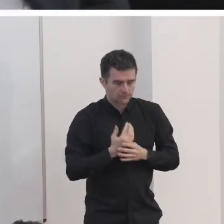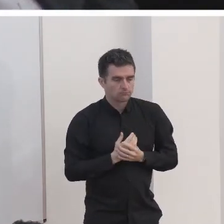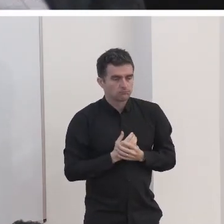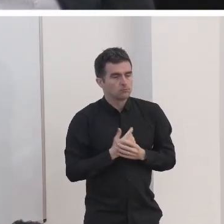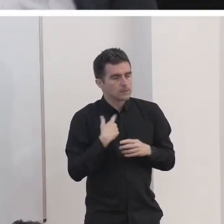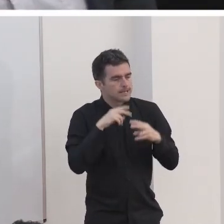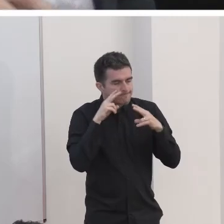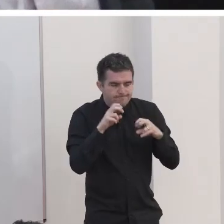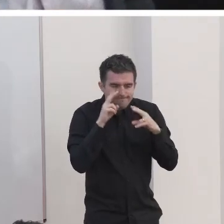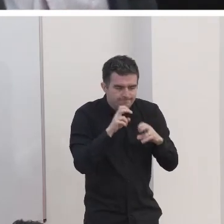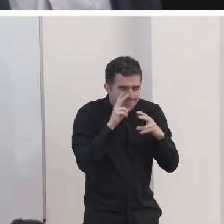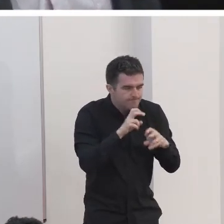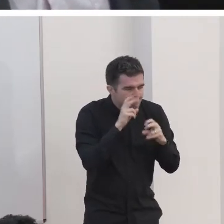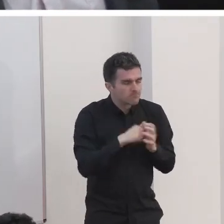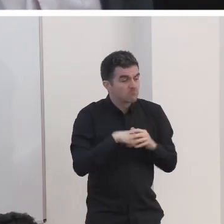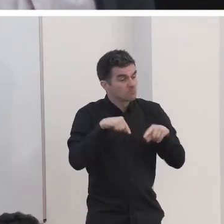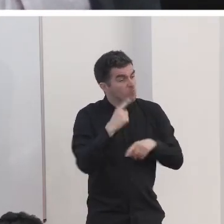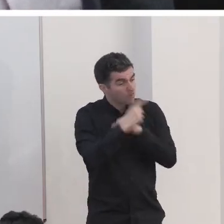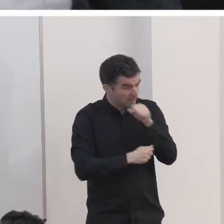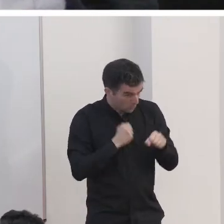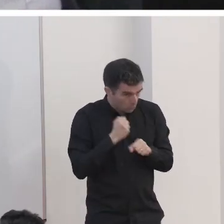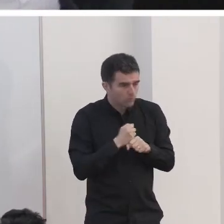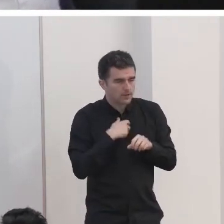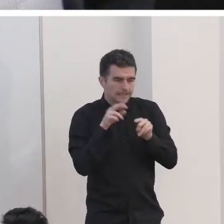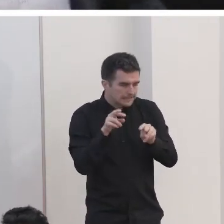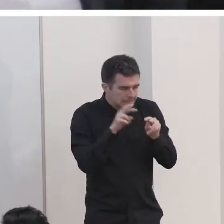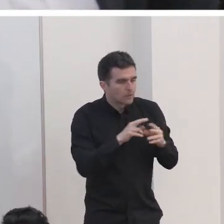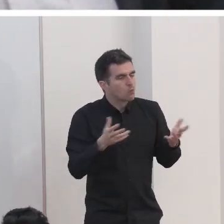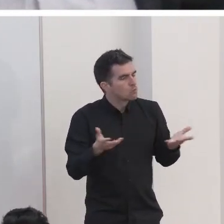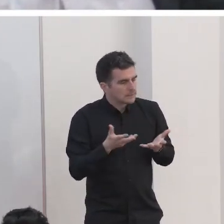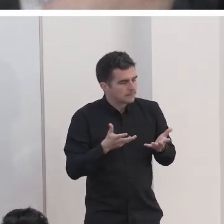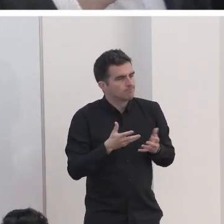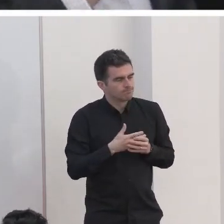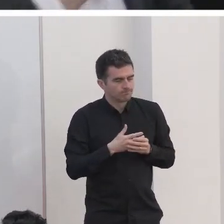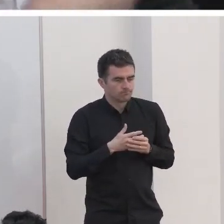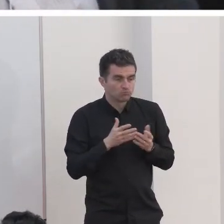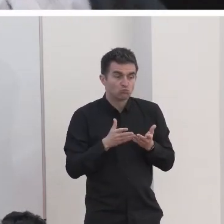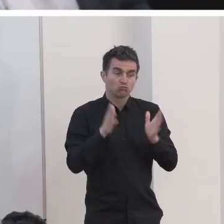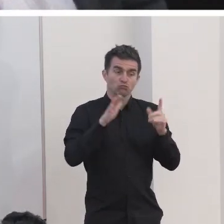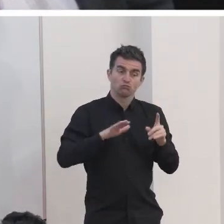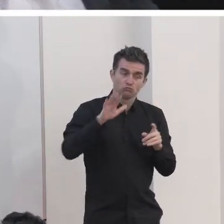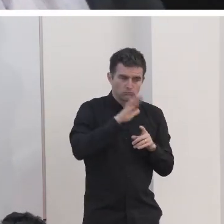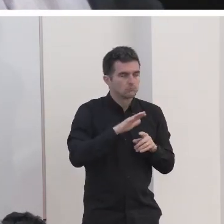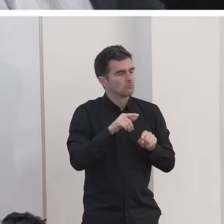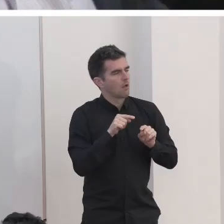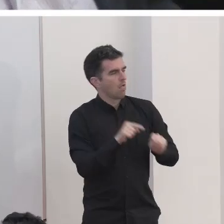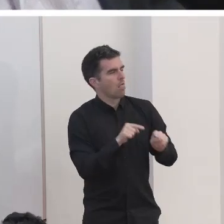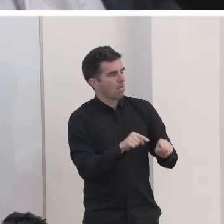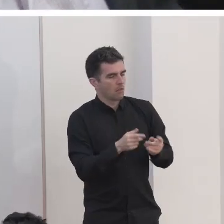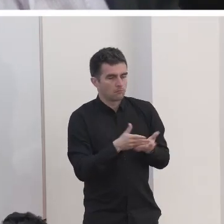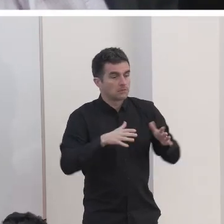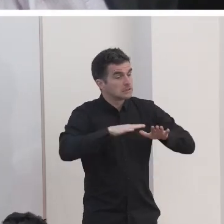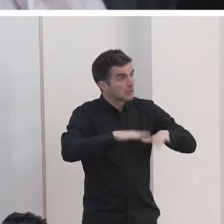the gaps or access to justice cannot be considered only within the cities, within the